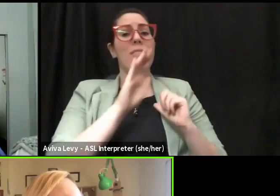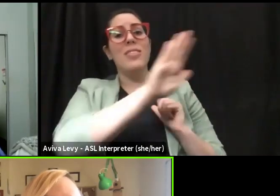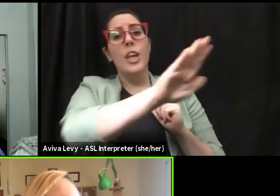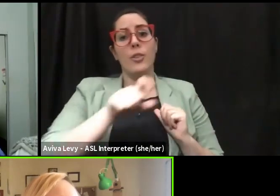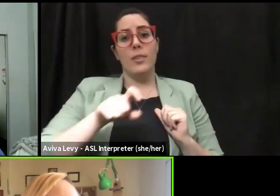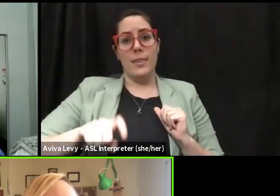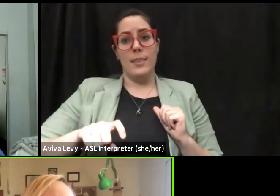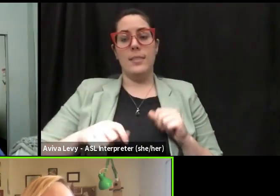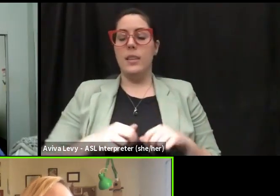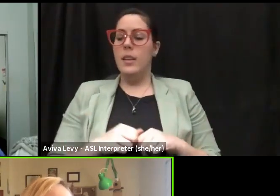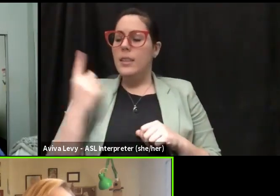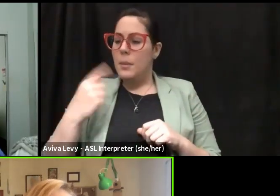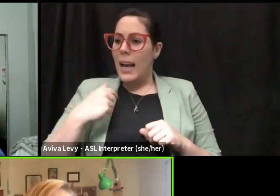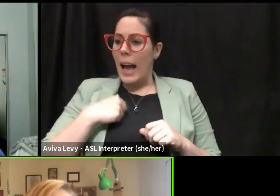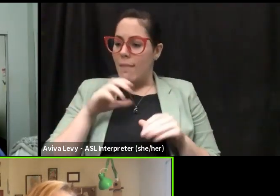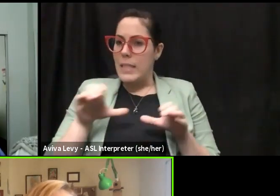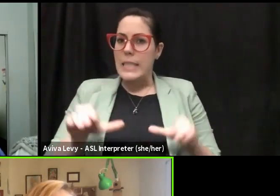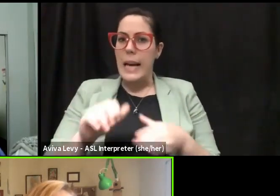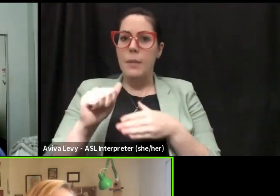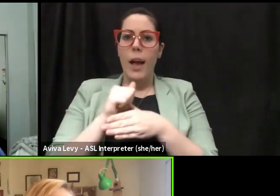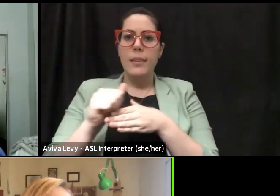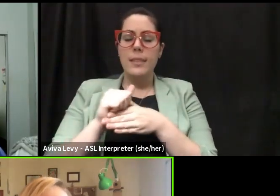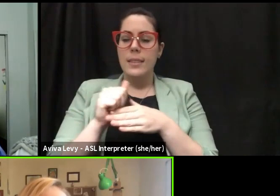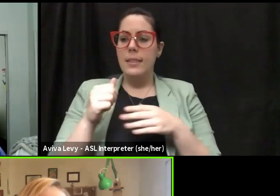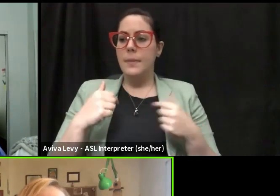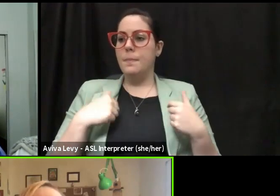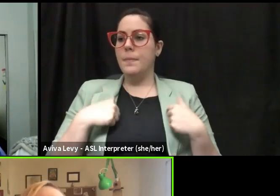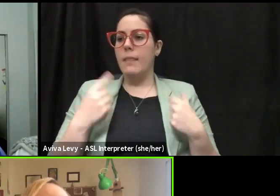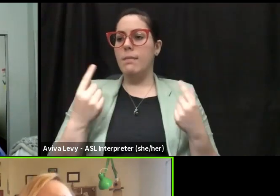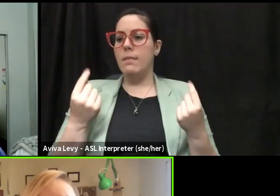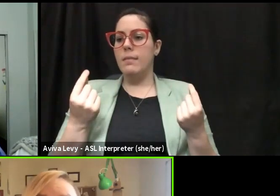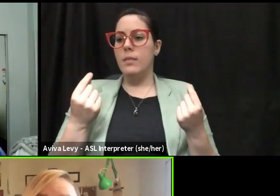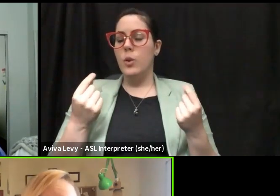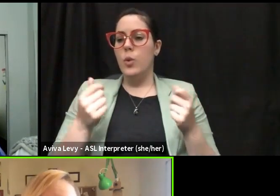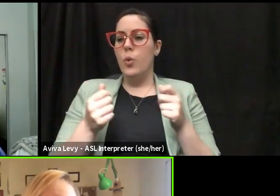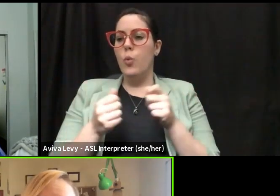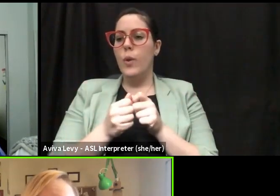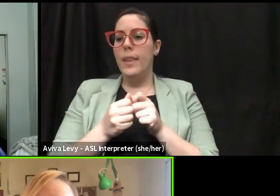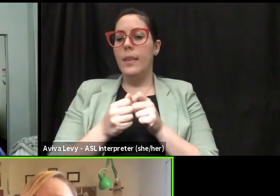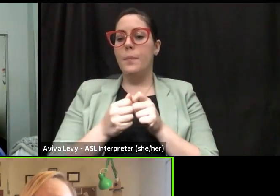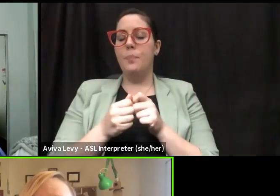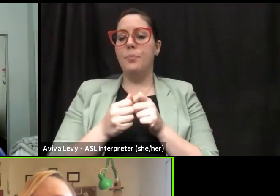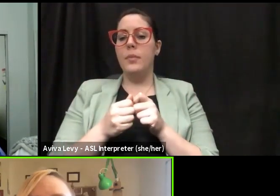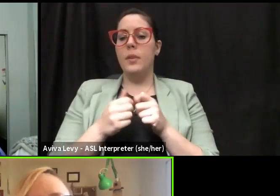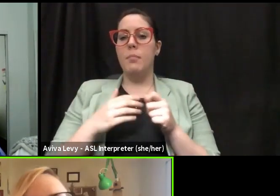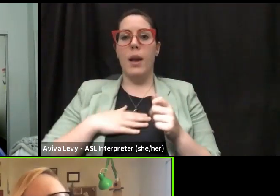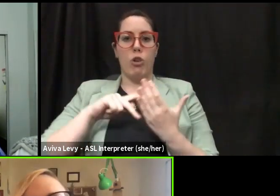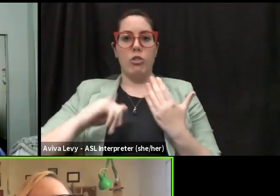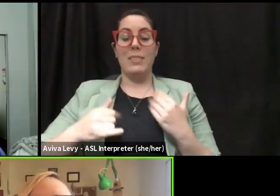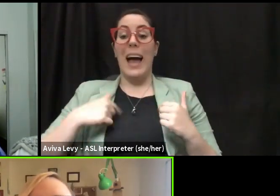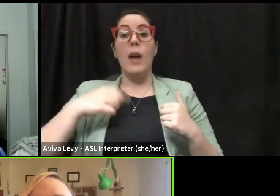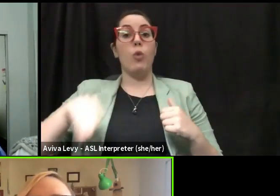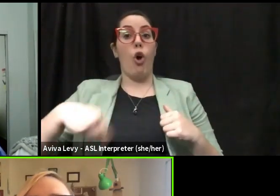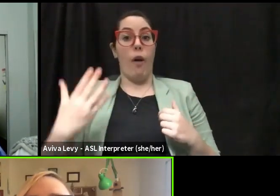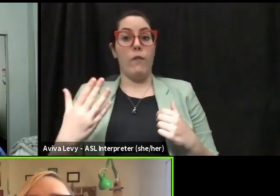done since the beginning of my experience as a director and offer to directors as an intimacy director,